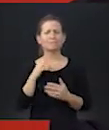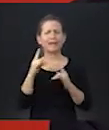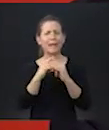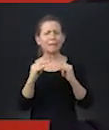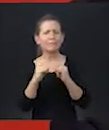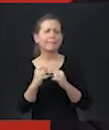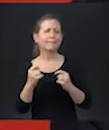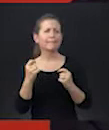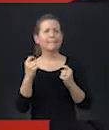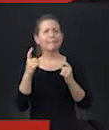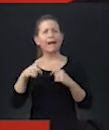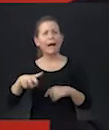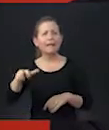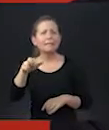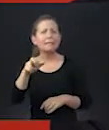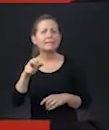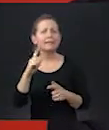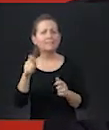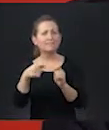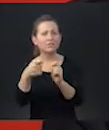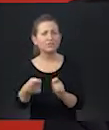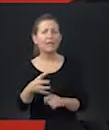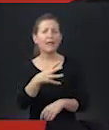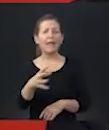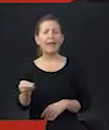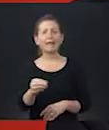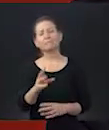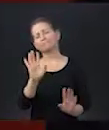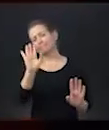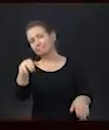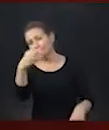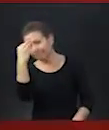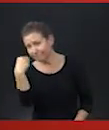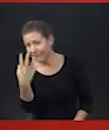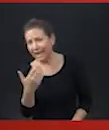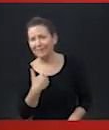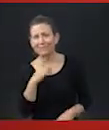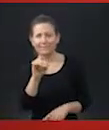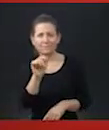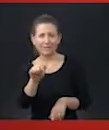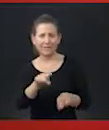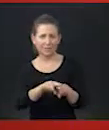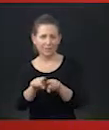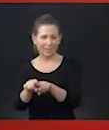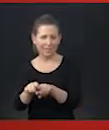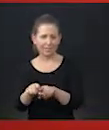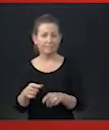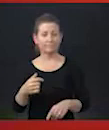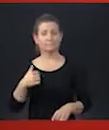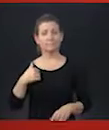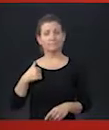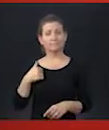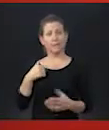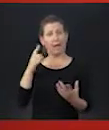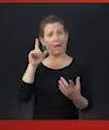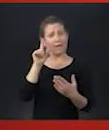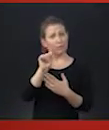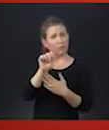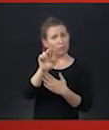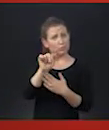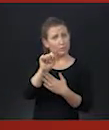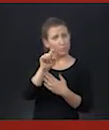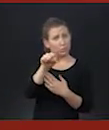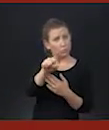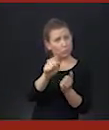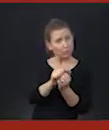and fishing. Oh, by the way, I have a disability as well. I treat you with respect. You treat me with